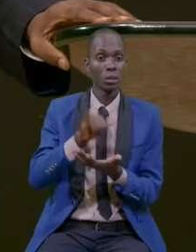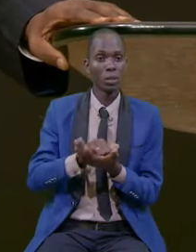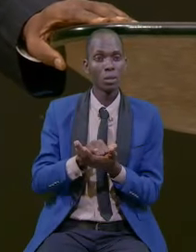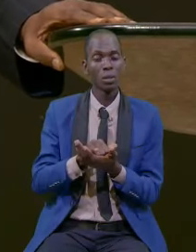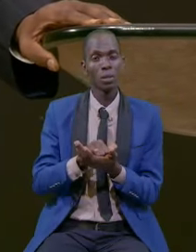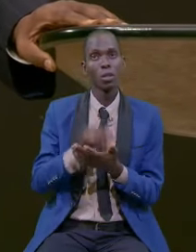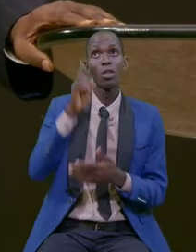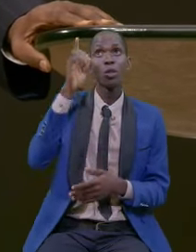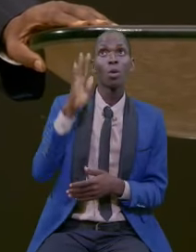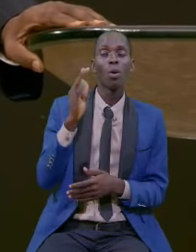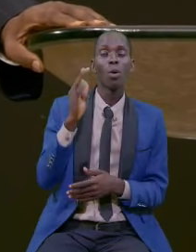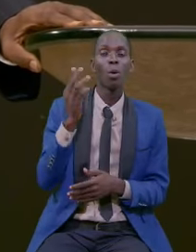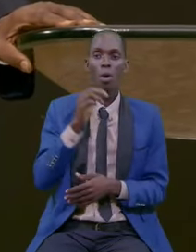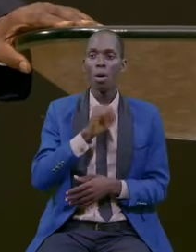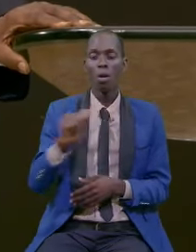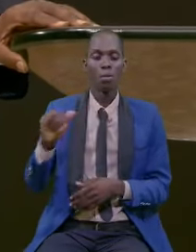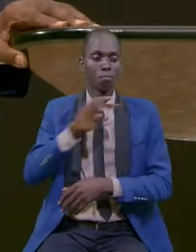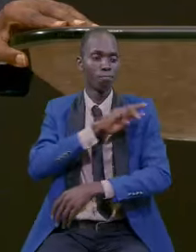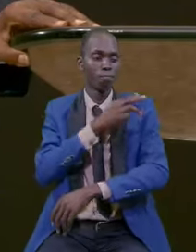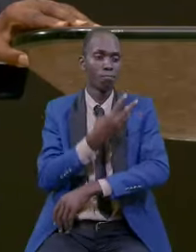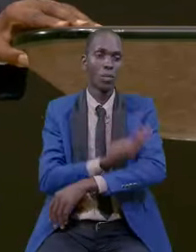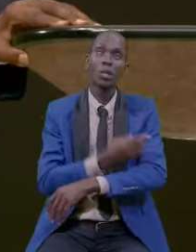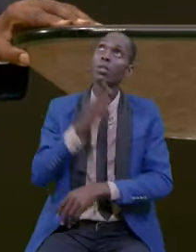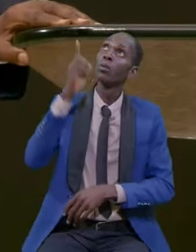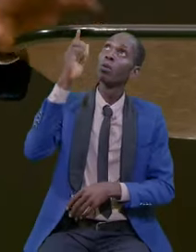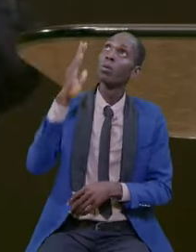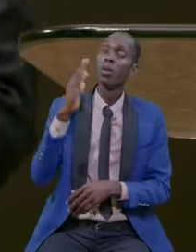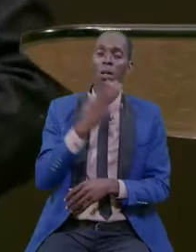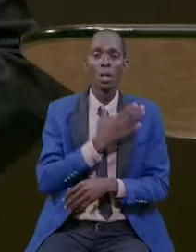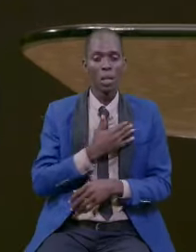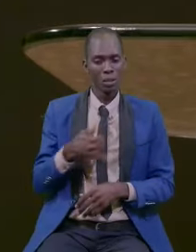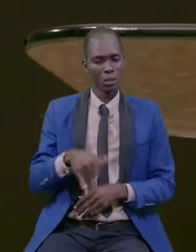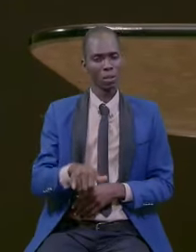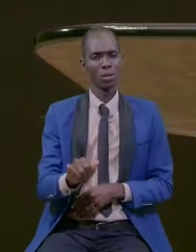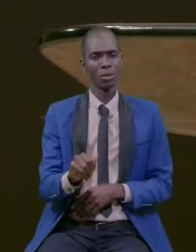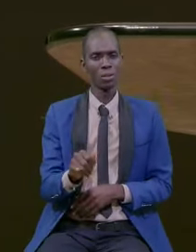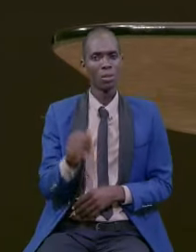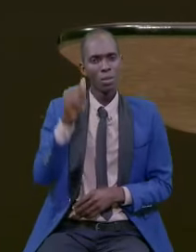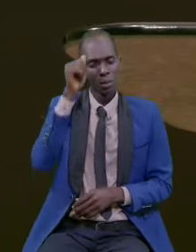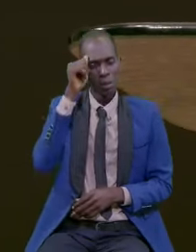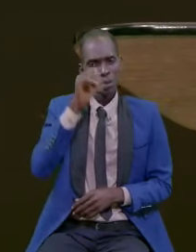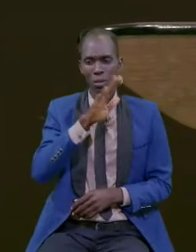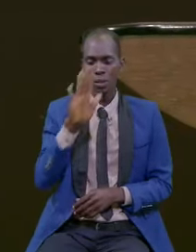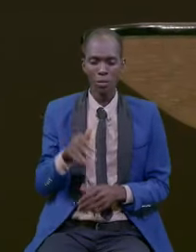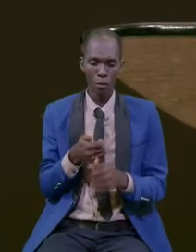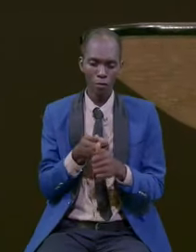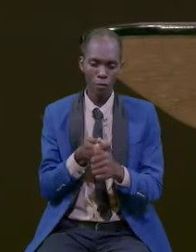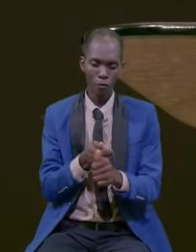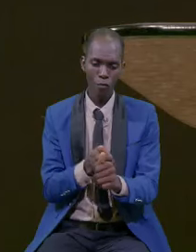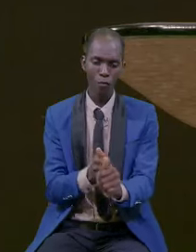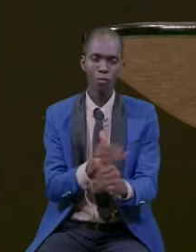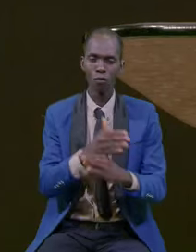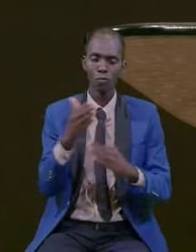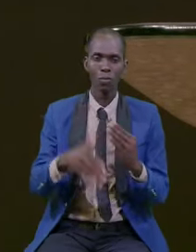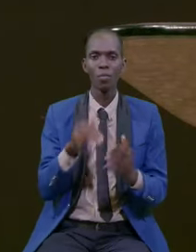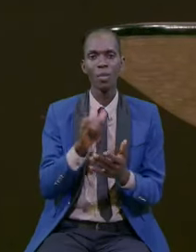God was a mighty one, and yet he didn't follow through with that faith that he had in